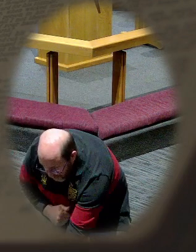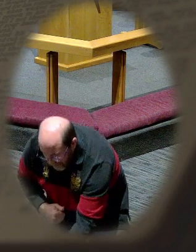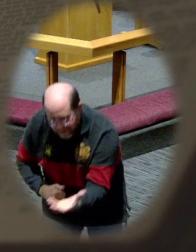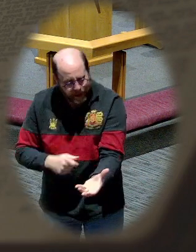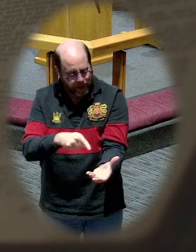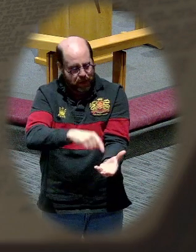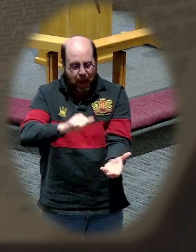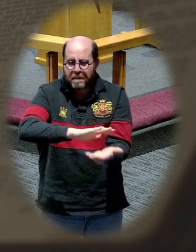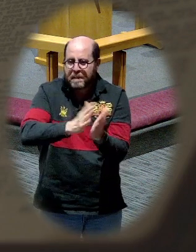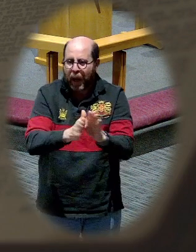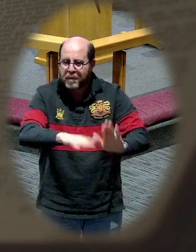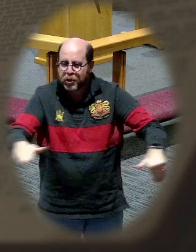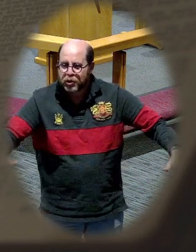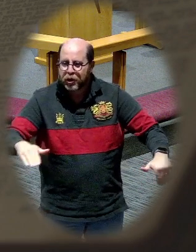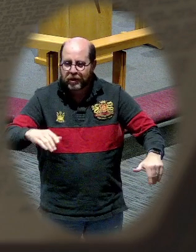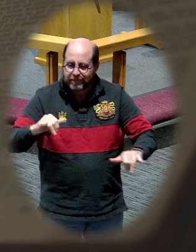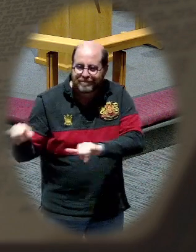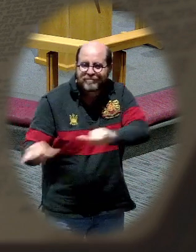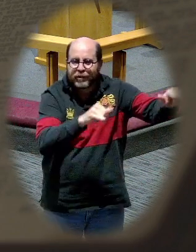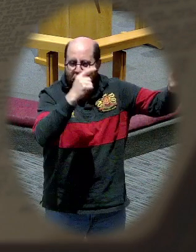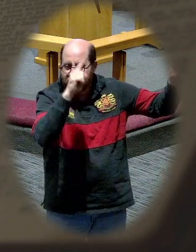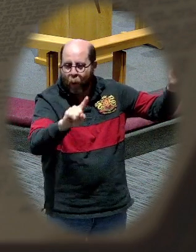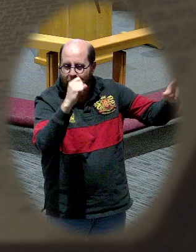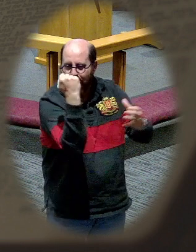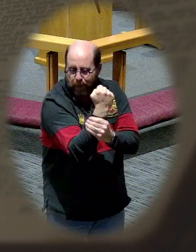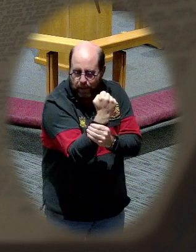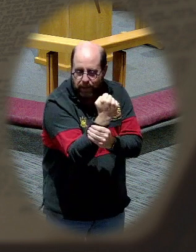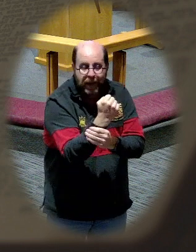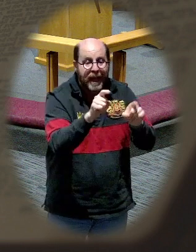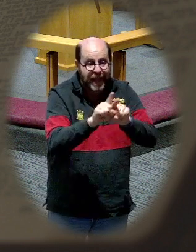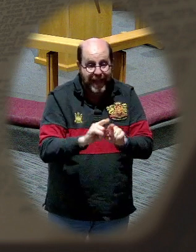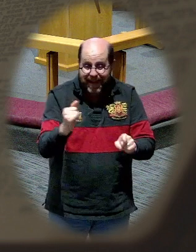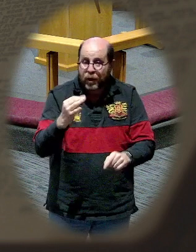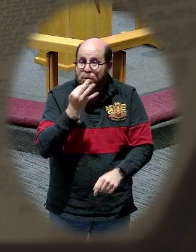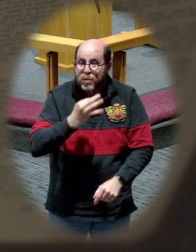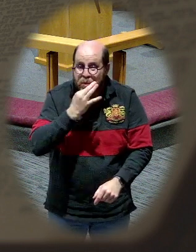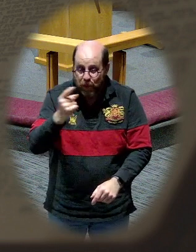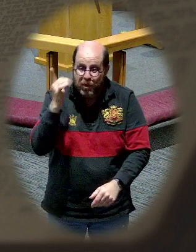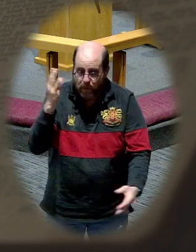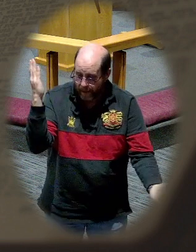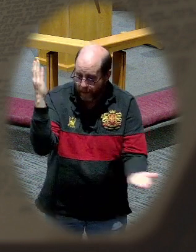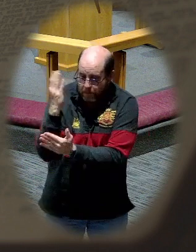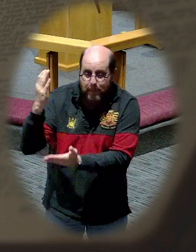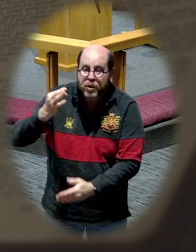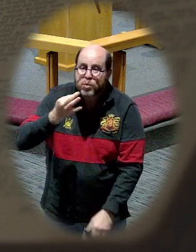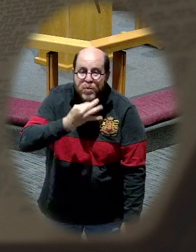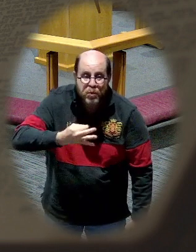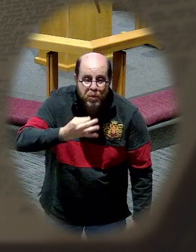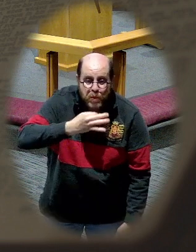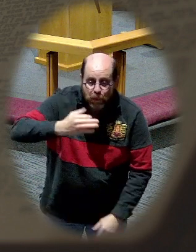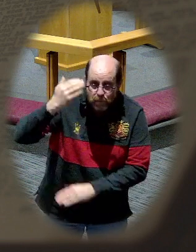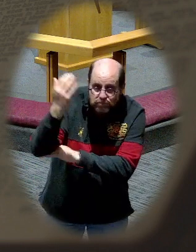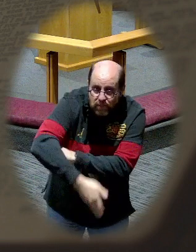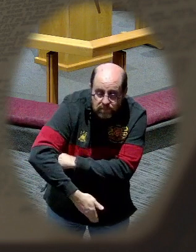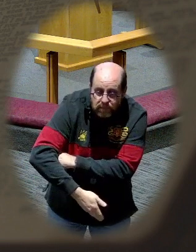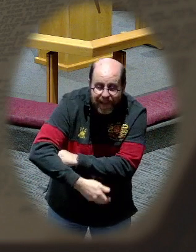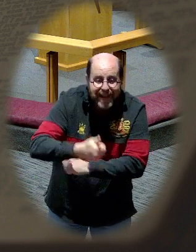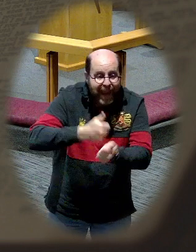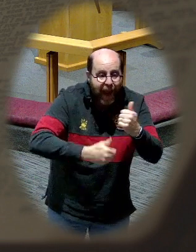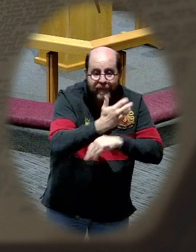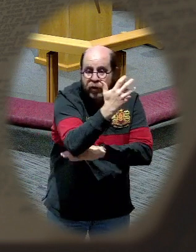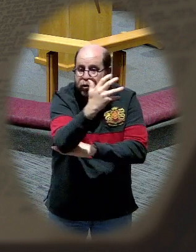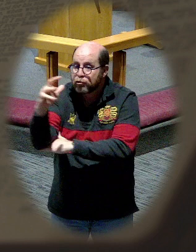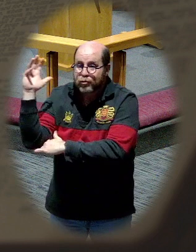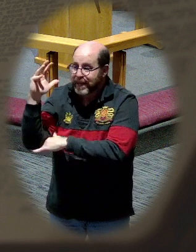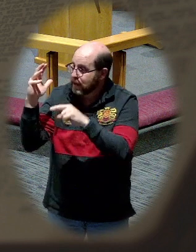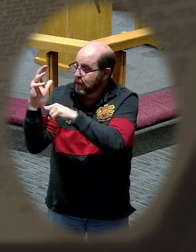up children for Abraham. Even now the axe is laid to the root of the trees. Every tree,